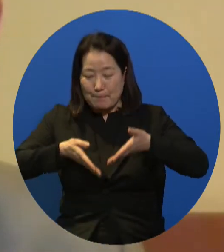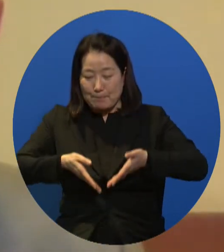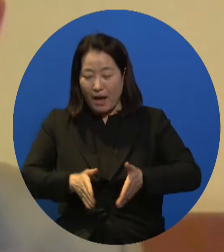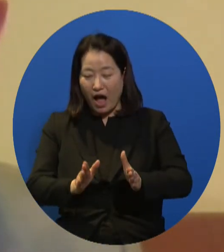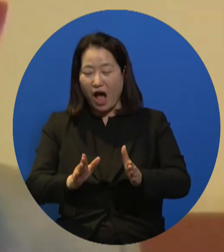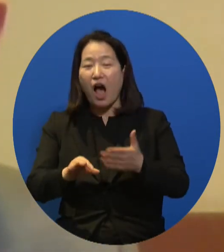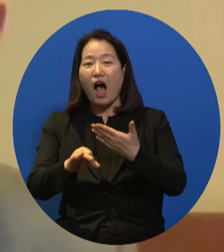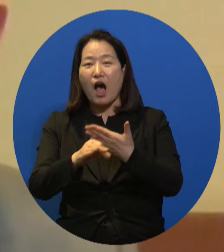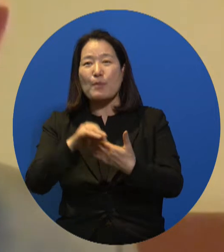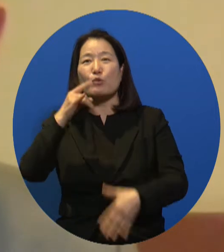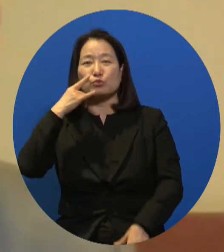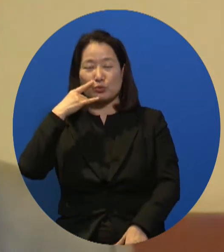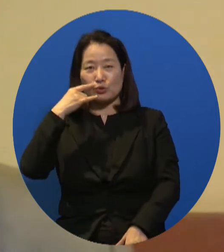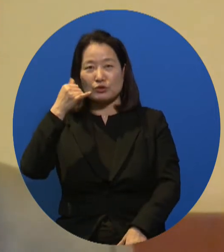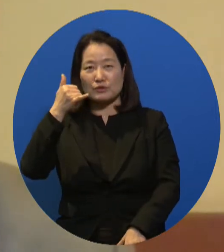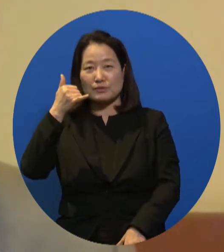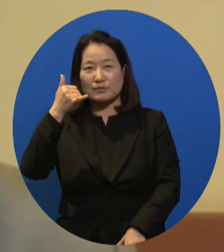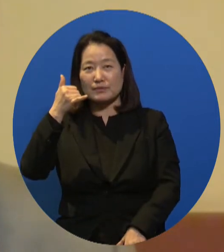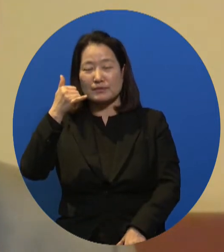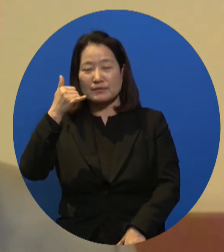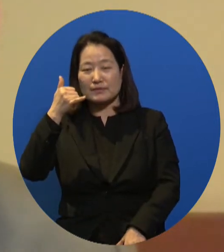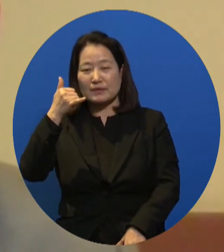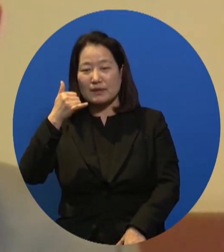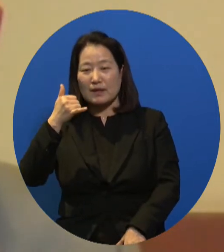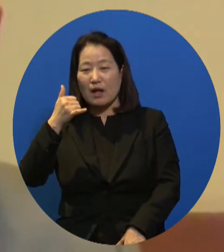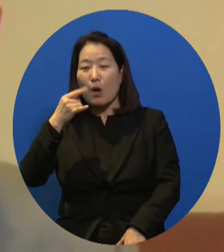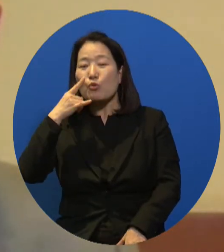into institutions, they can say